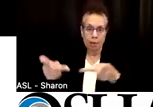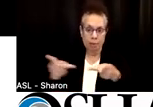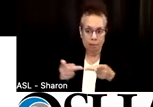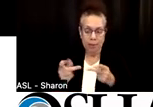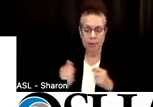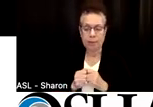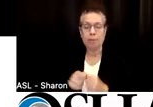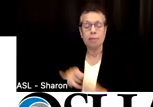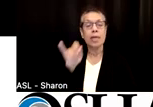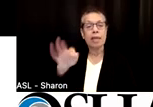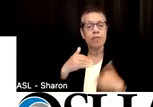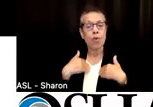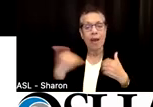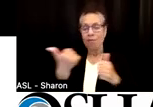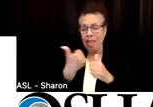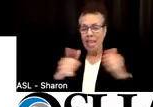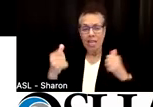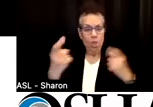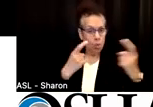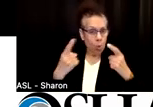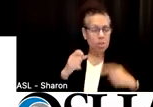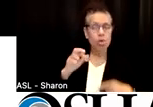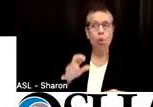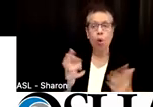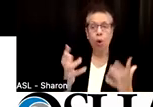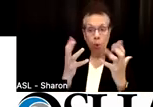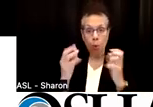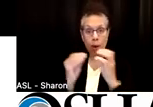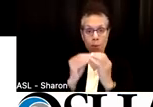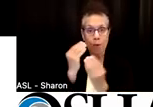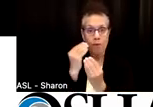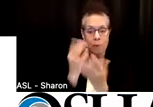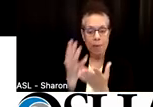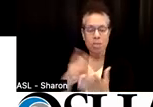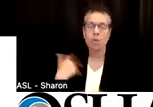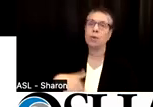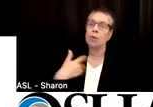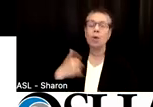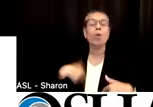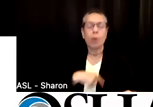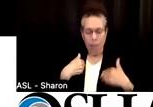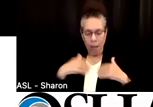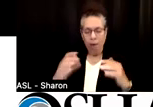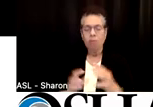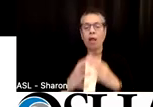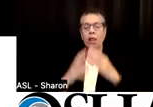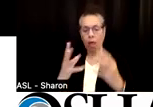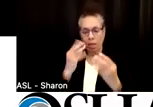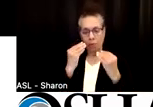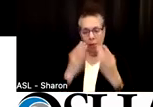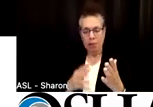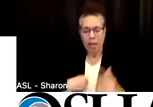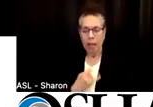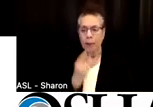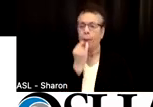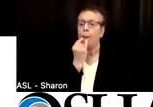If you have any questions or would like more information, there's a lot of information at